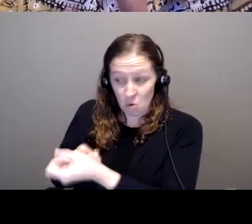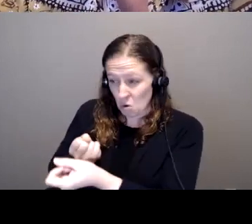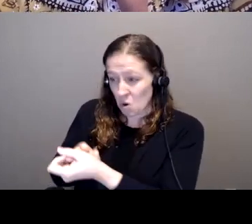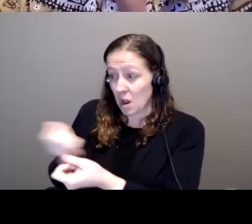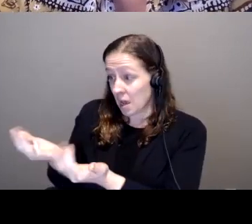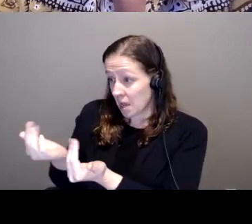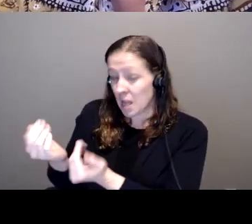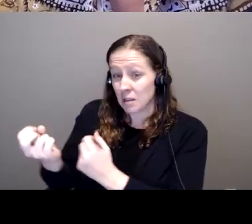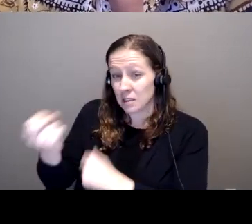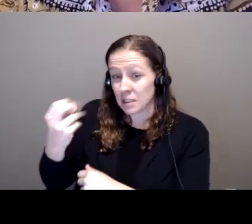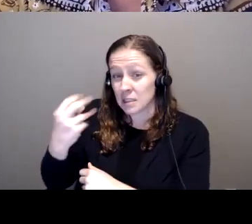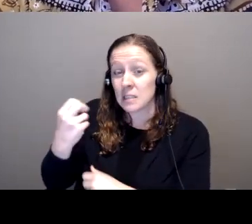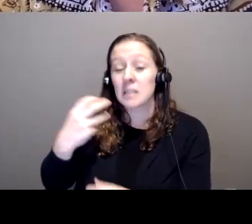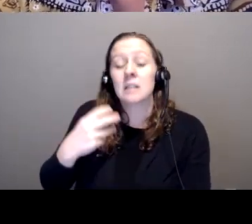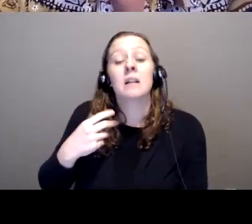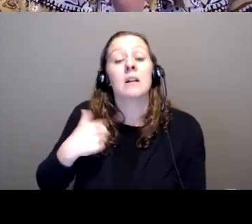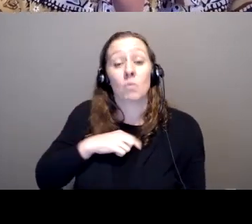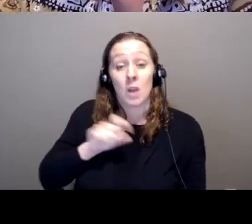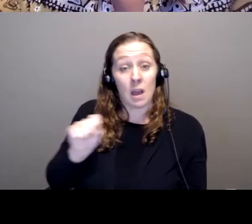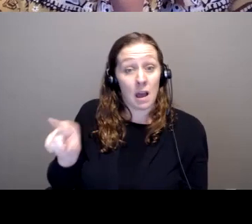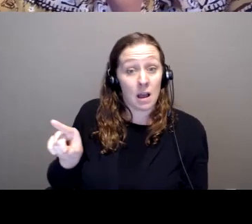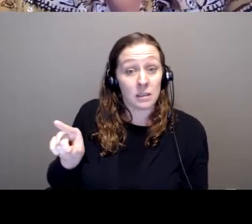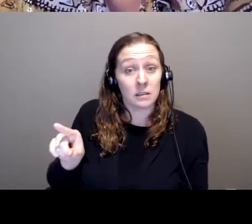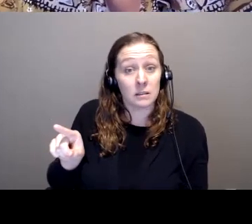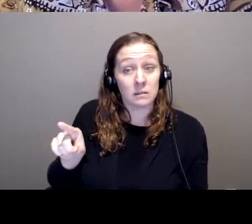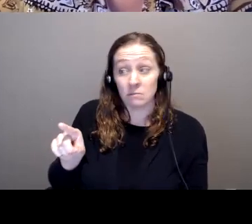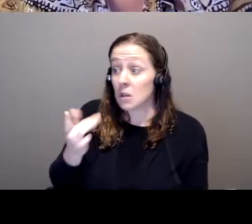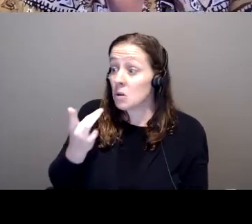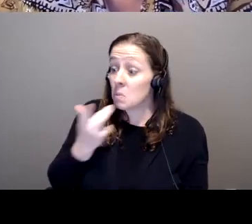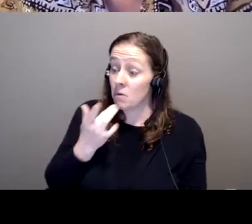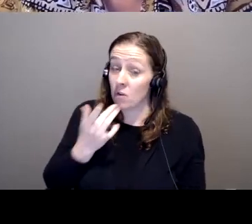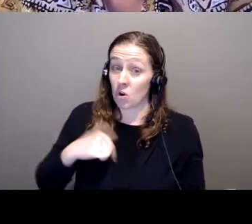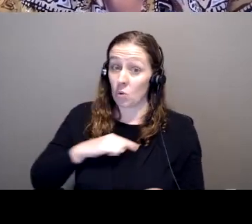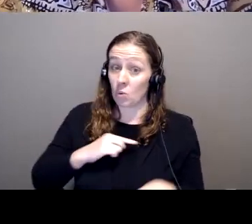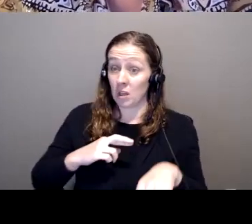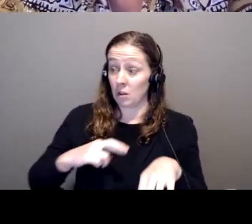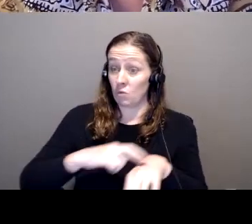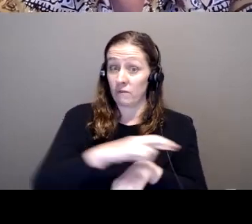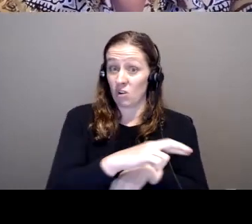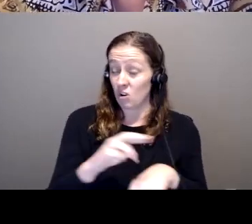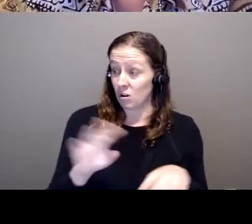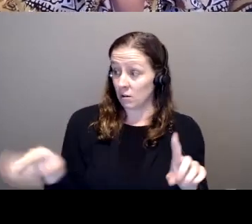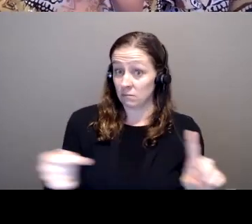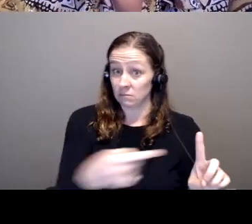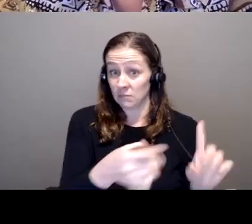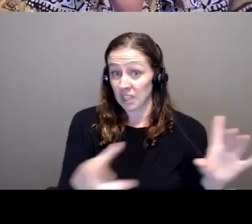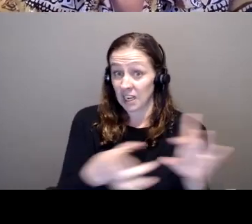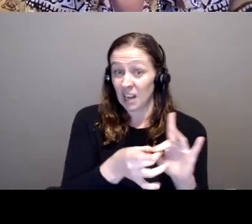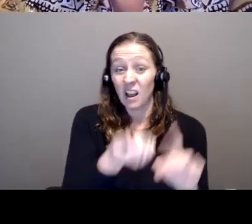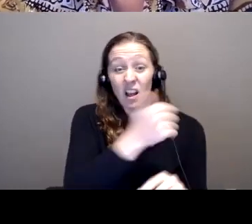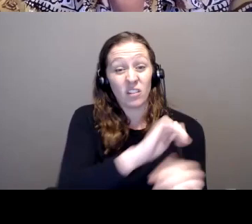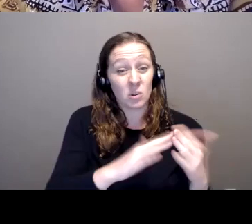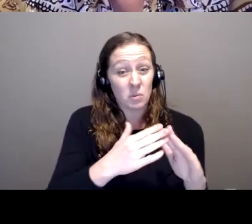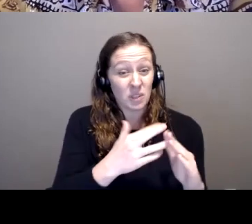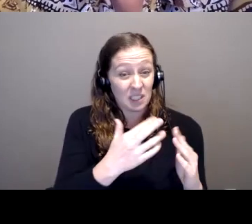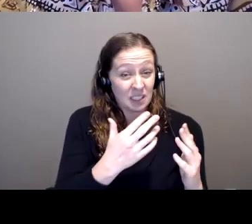We can ask them if they prefer us connecting them to other sources within the community. And then